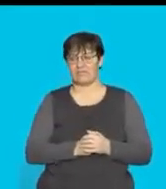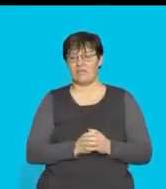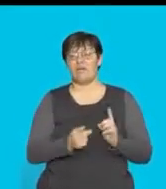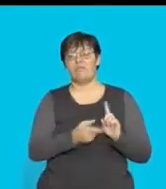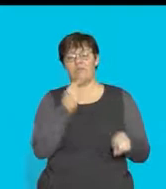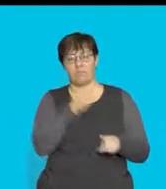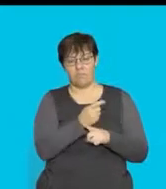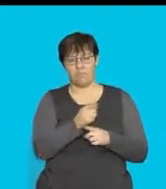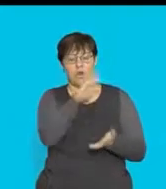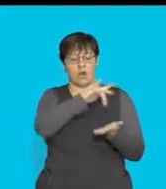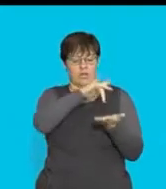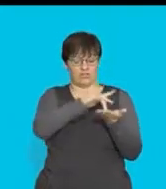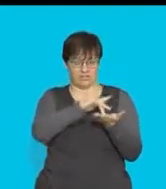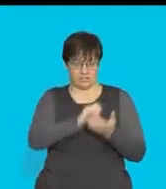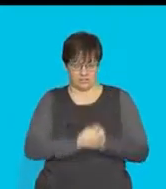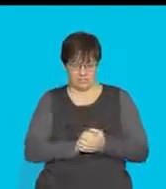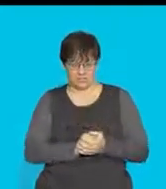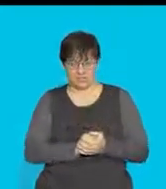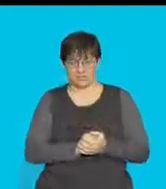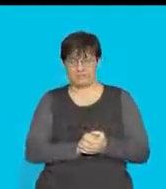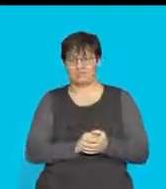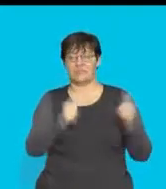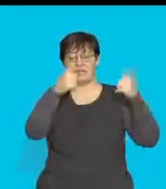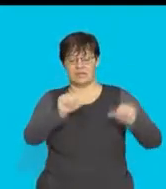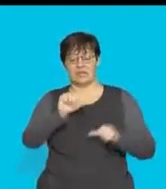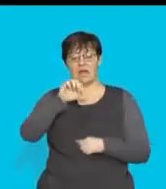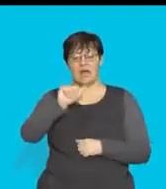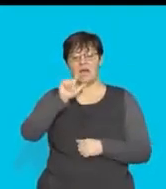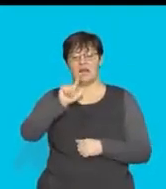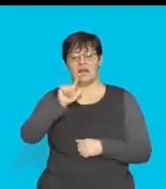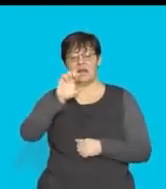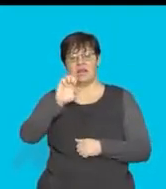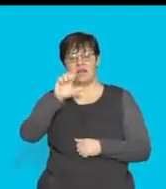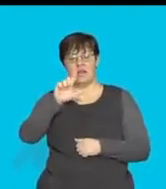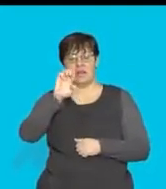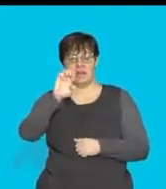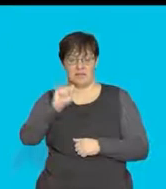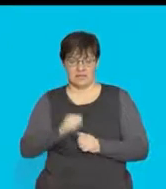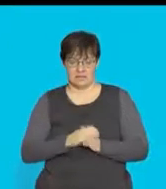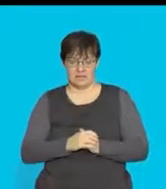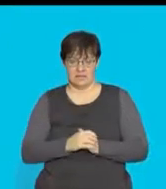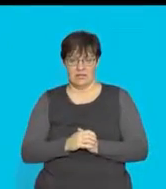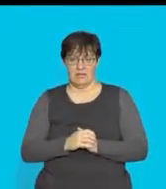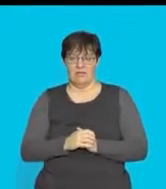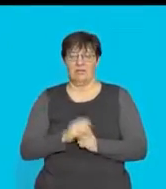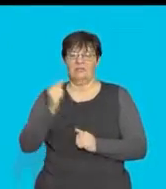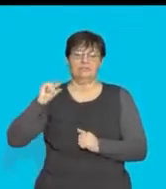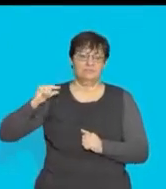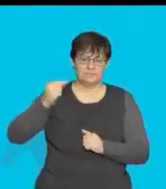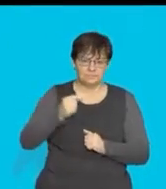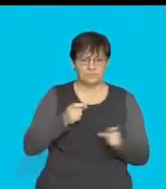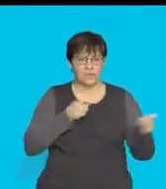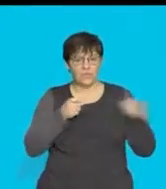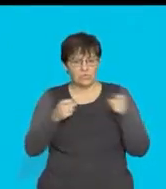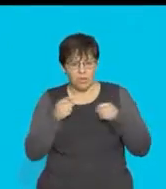locus. So it comes from the word location. The next concept is alleles, and guys, remember that